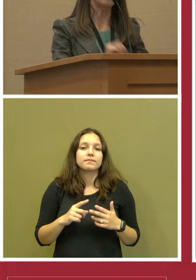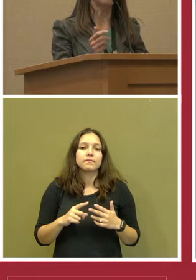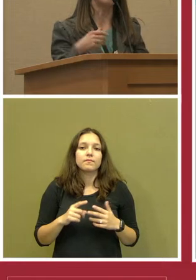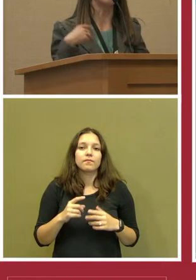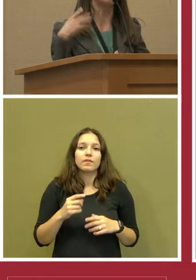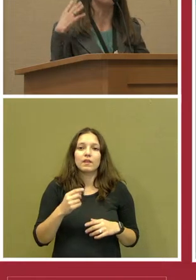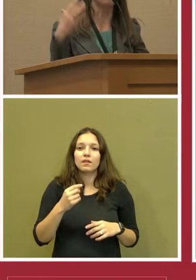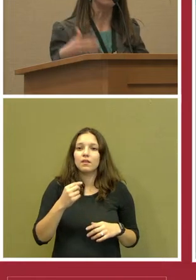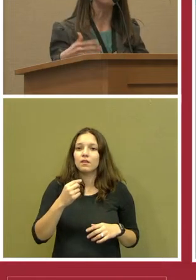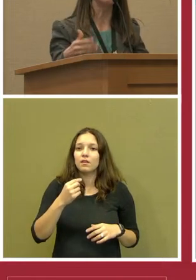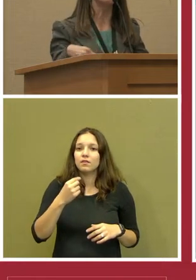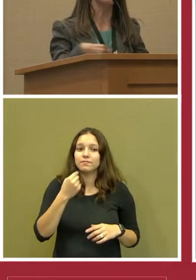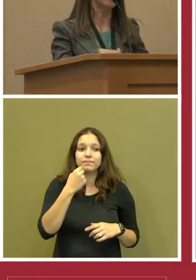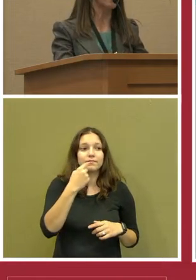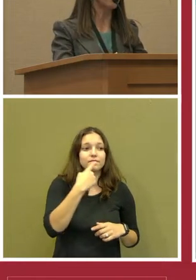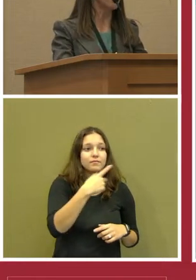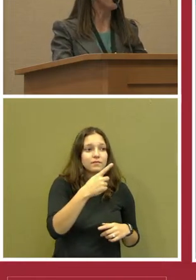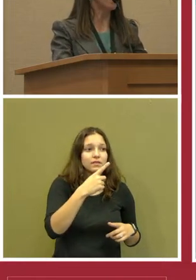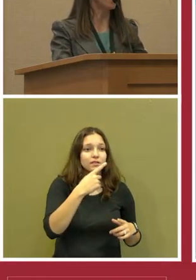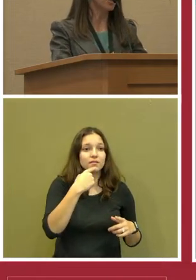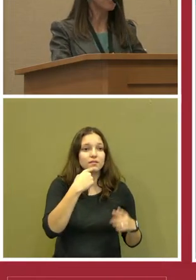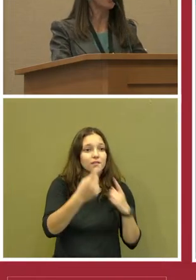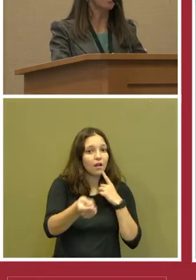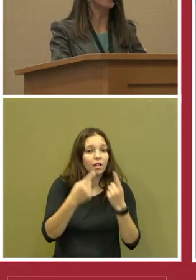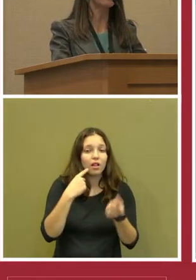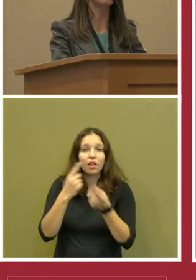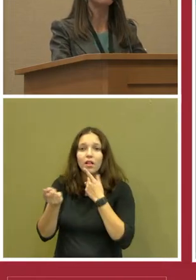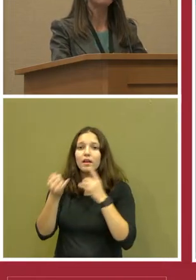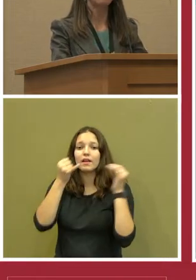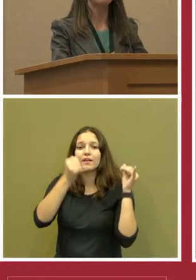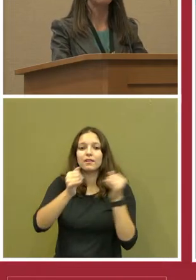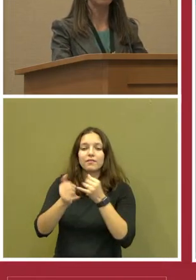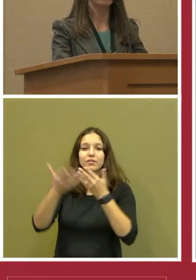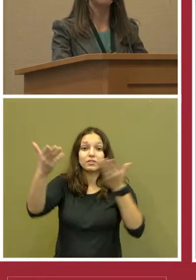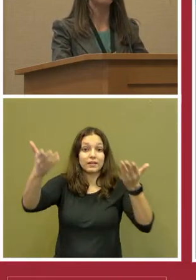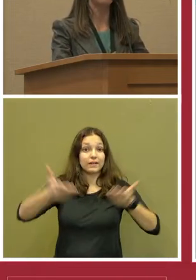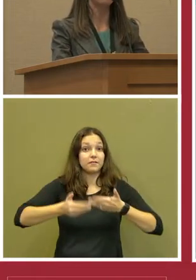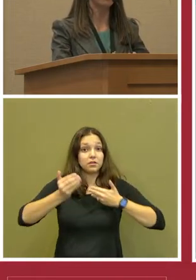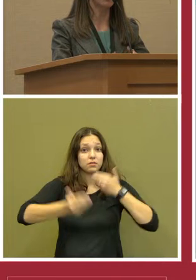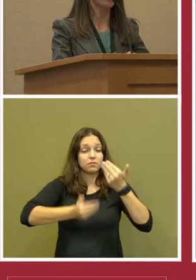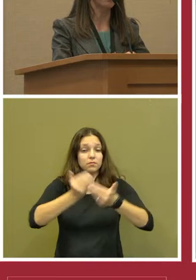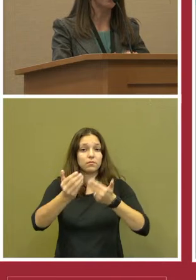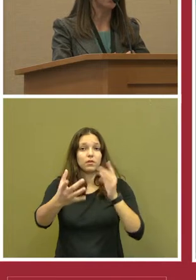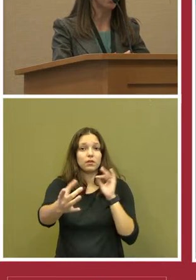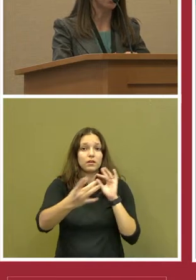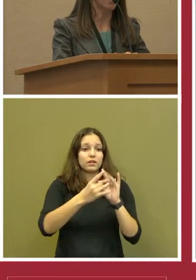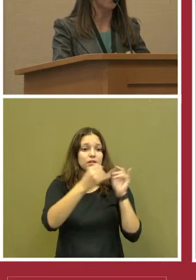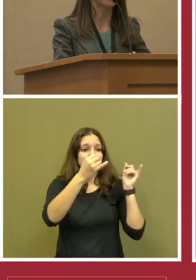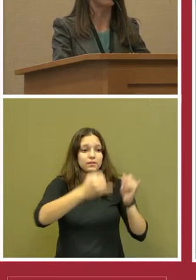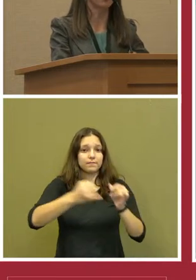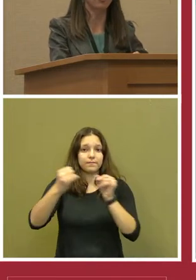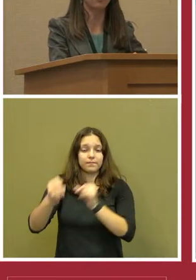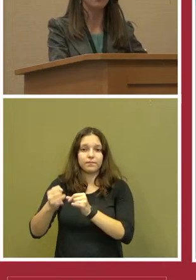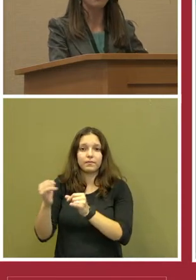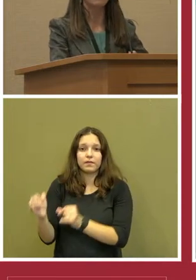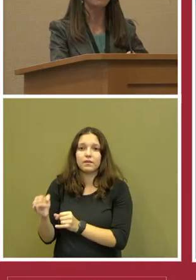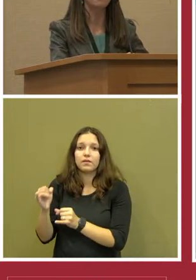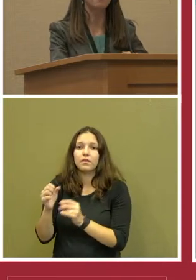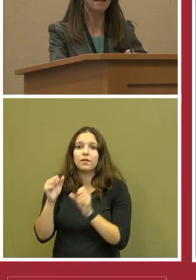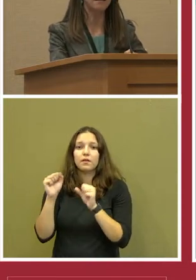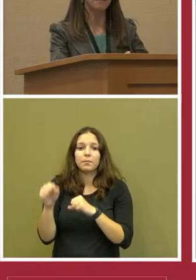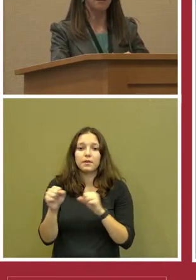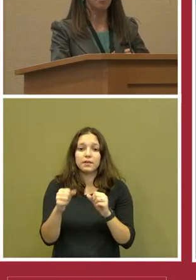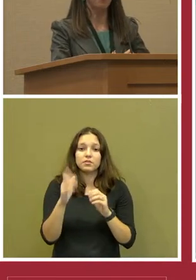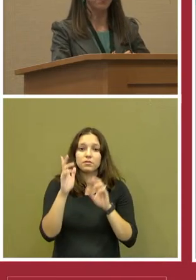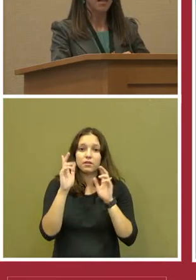word of mouth and sort of individualized invitation process, connecting individually with each potential